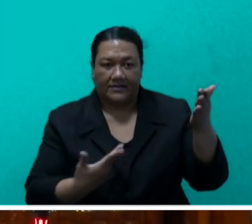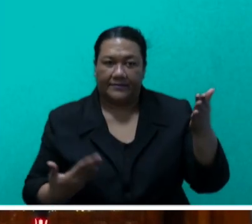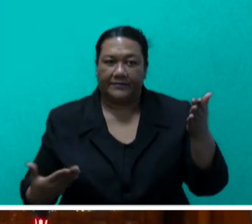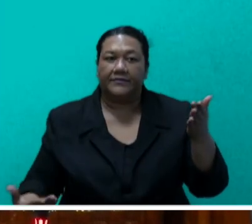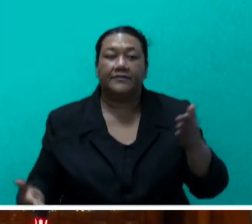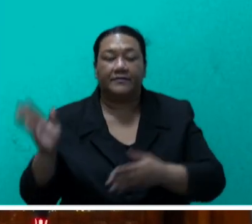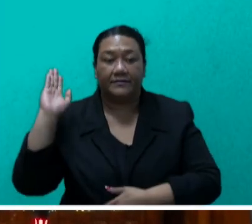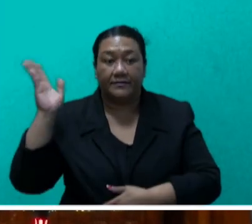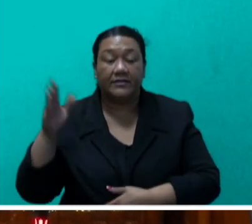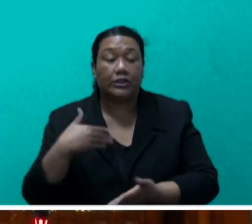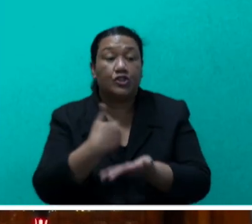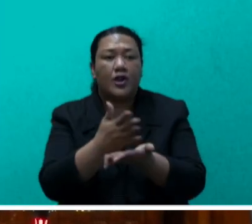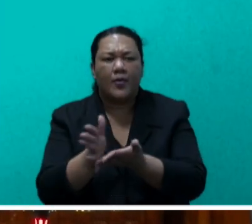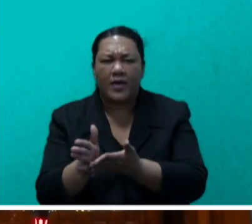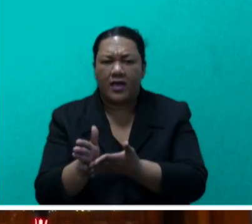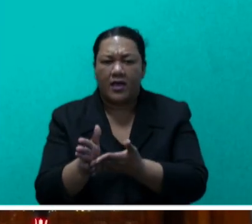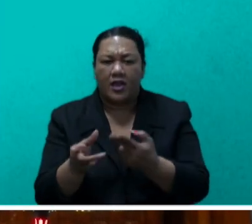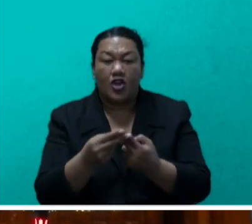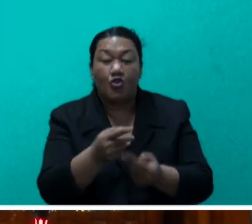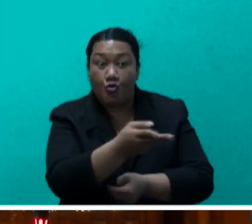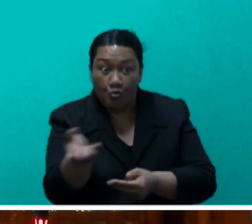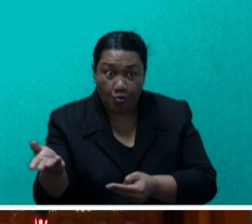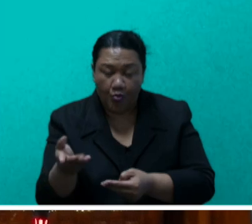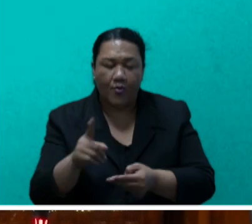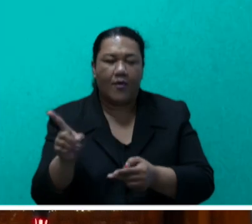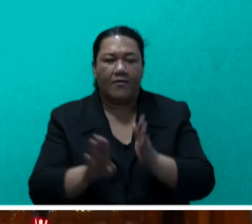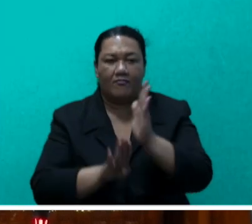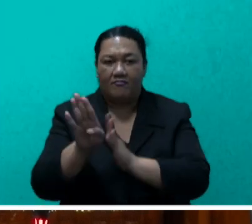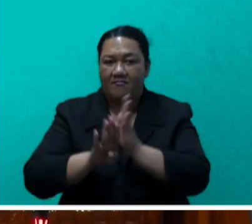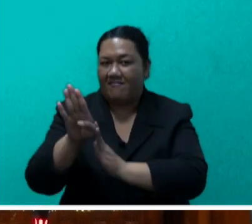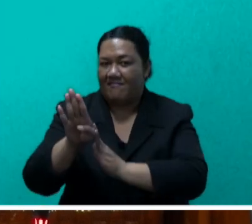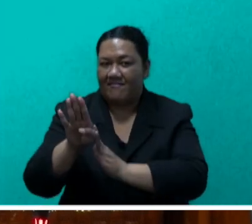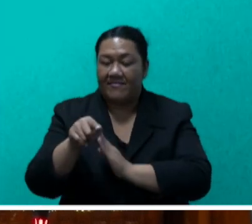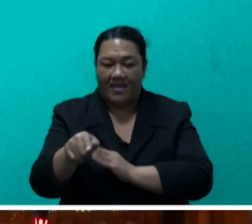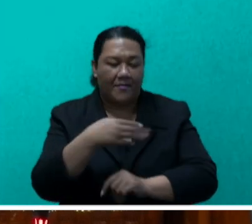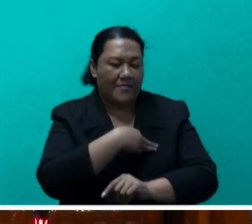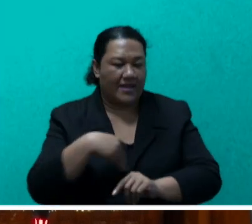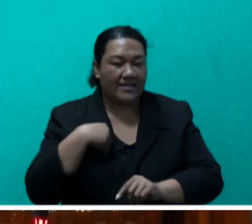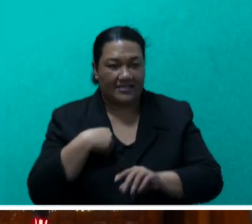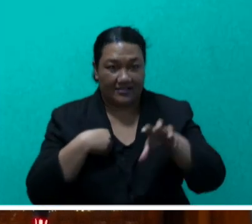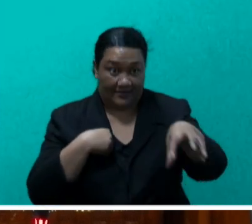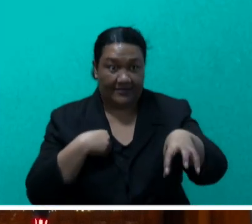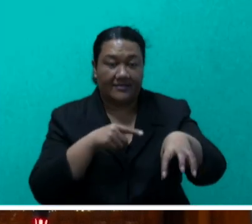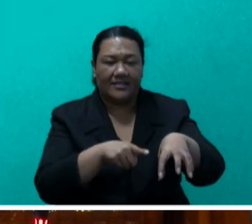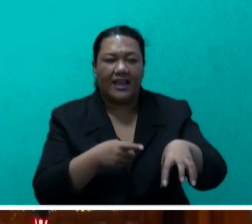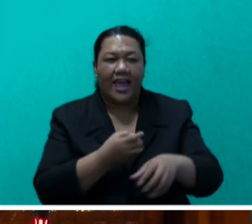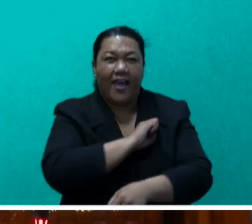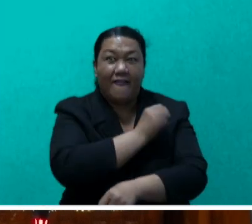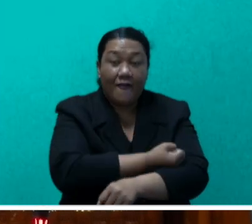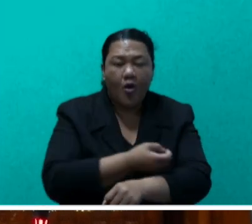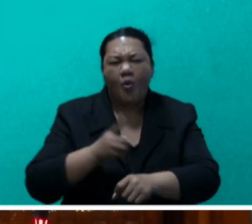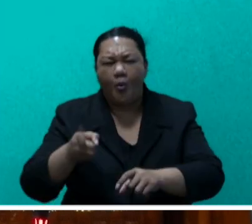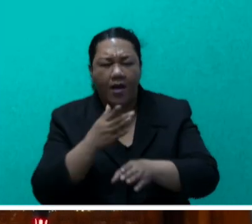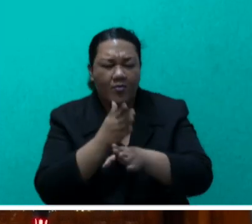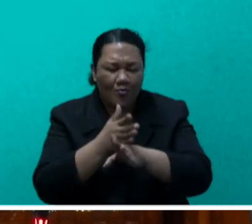the progress the ministry is undertaking in the effort to strengthen a